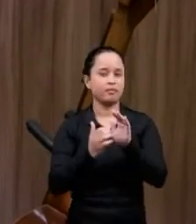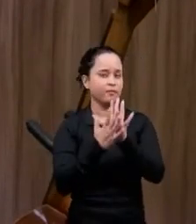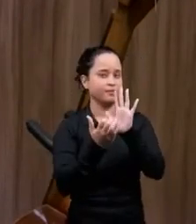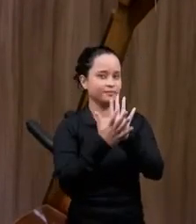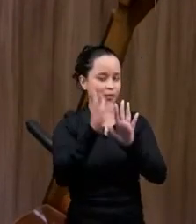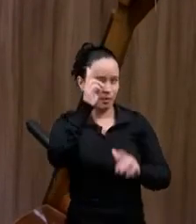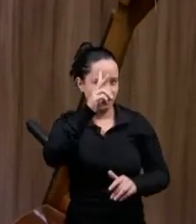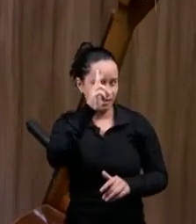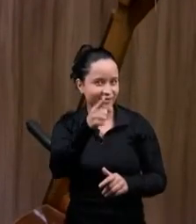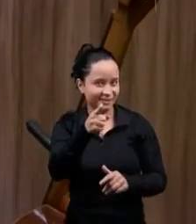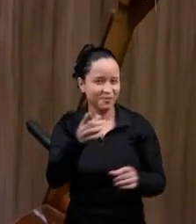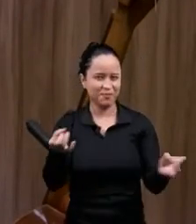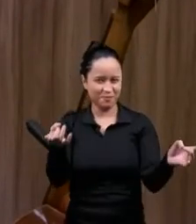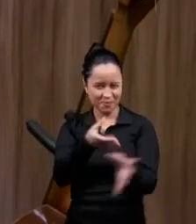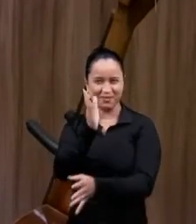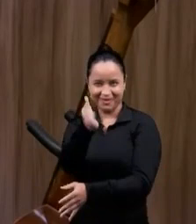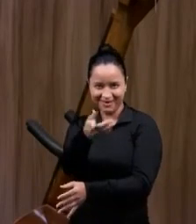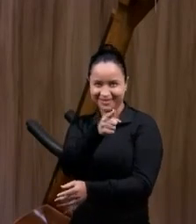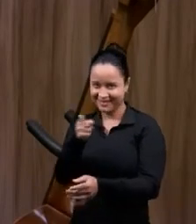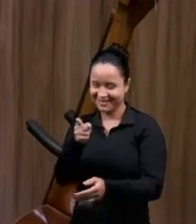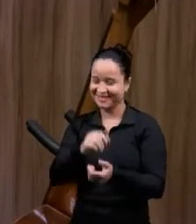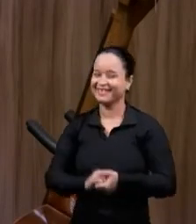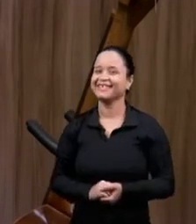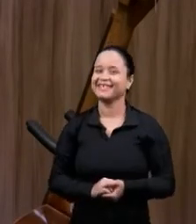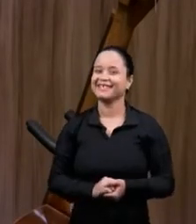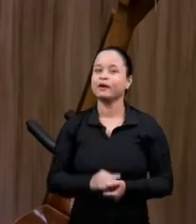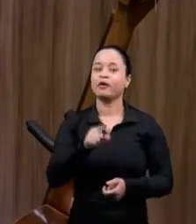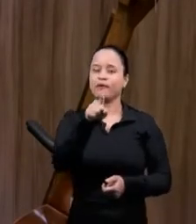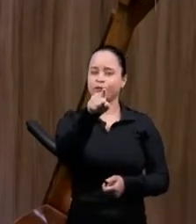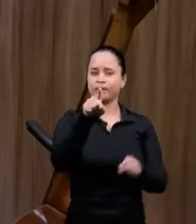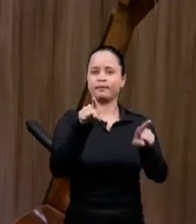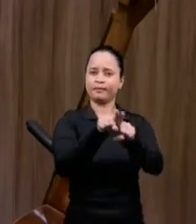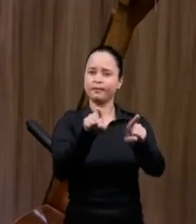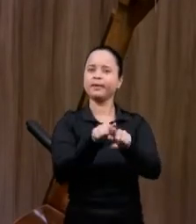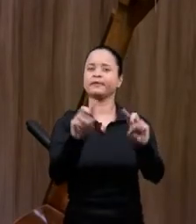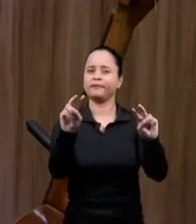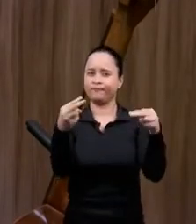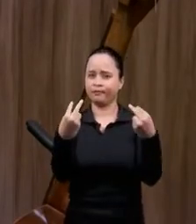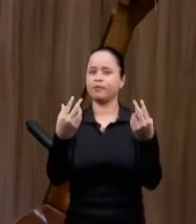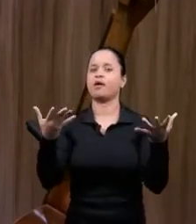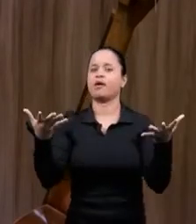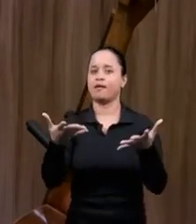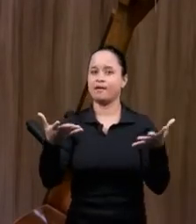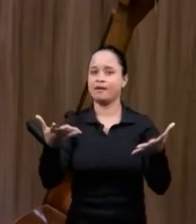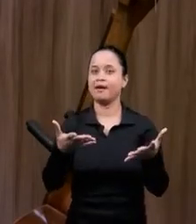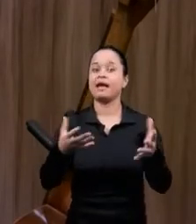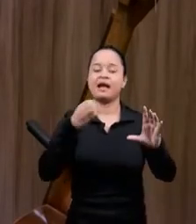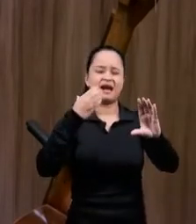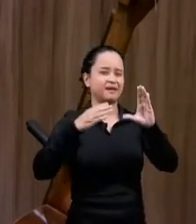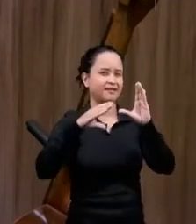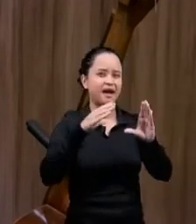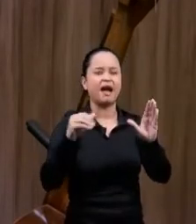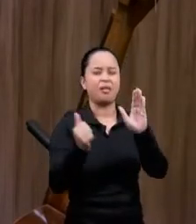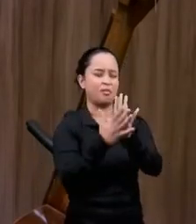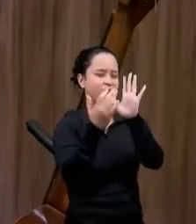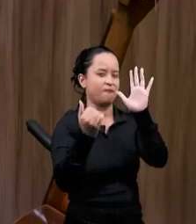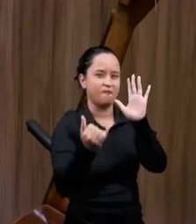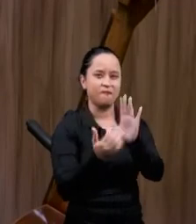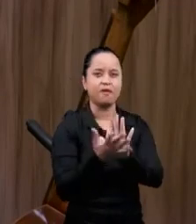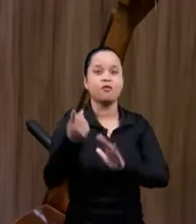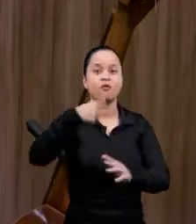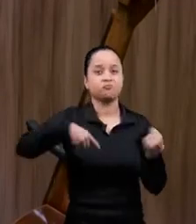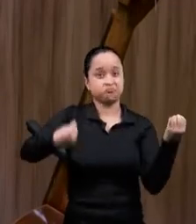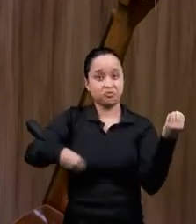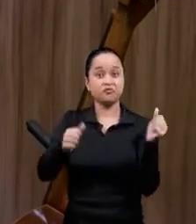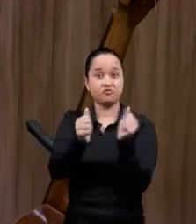guys ready? I invite you too, who are watching us, to sing and play with us. Lord,